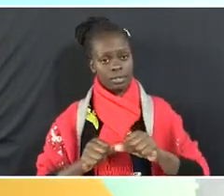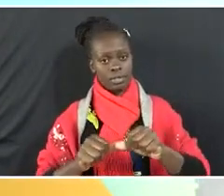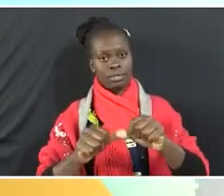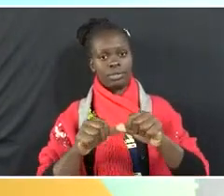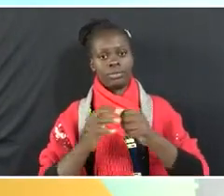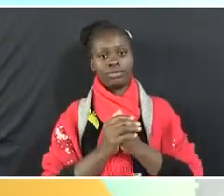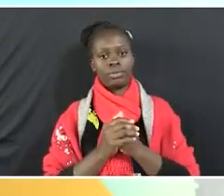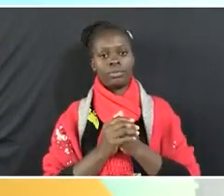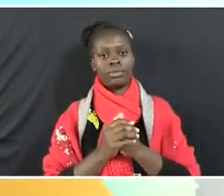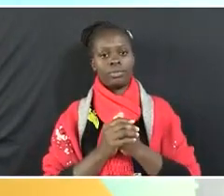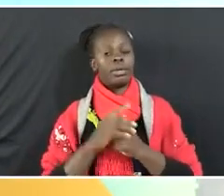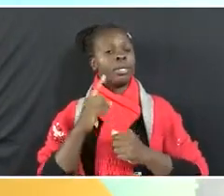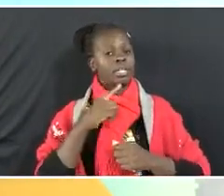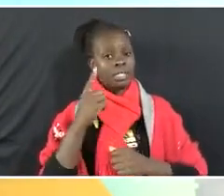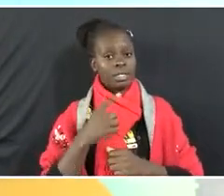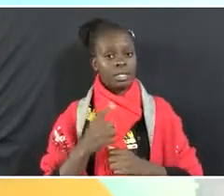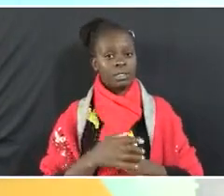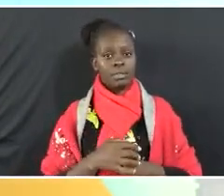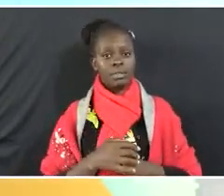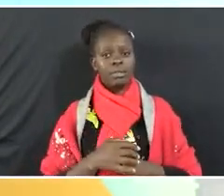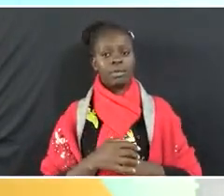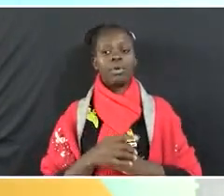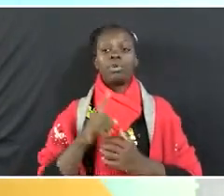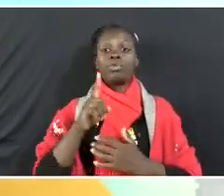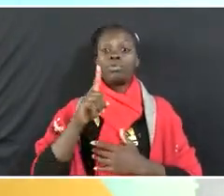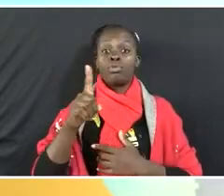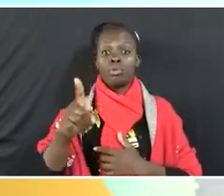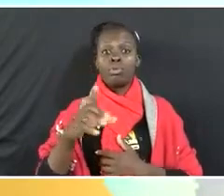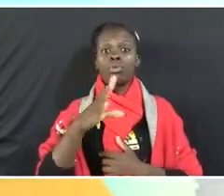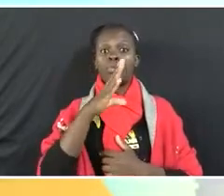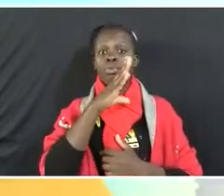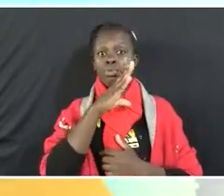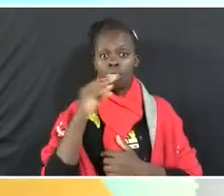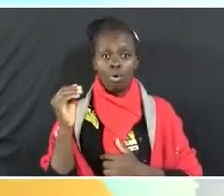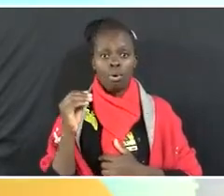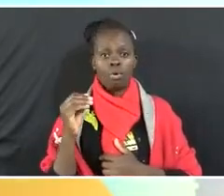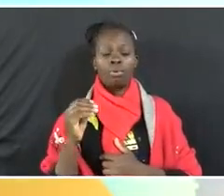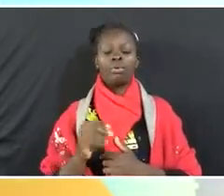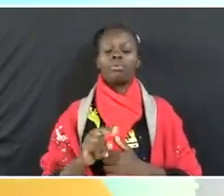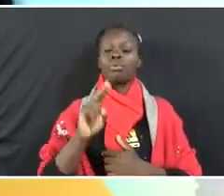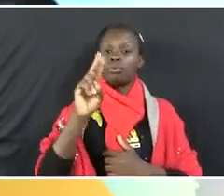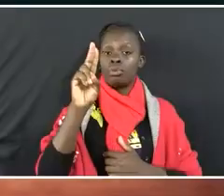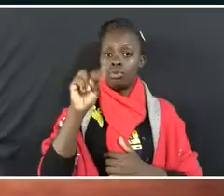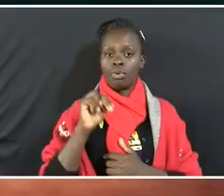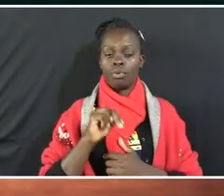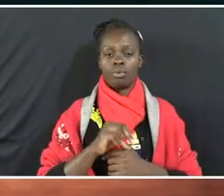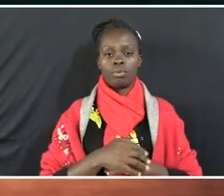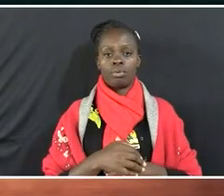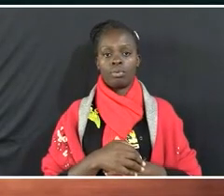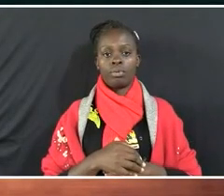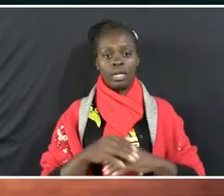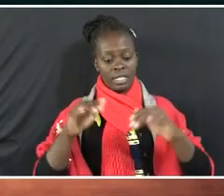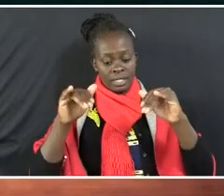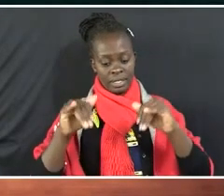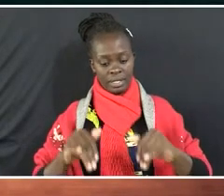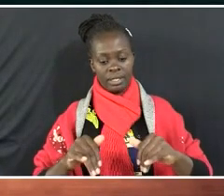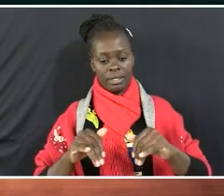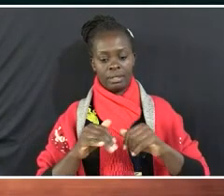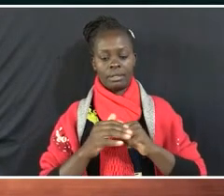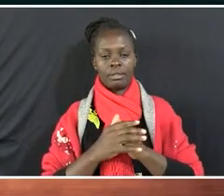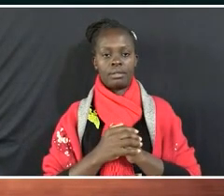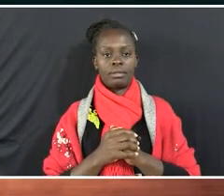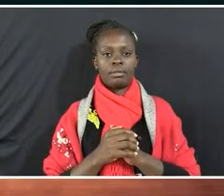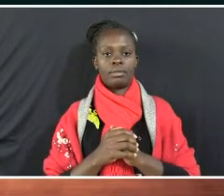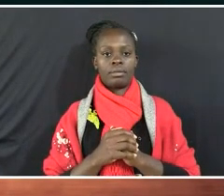answered, thou shalt not go forth. For if we flee away, they will not care for us. Neither even if half of